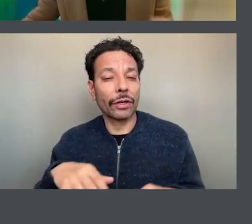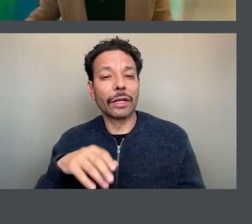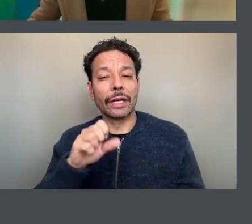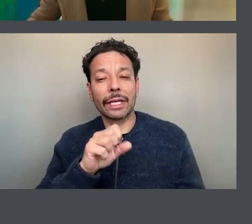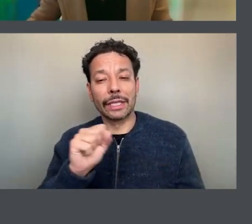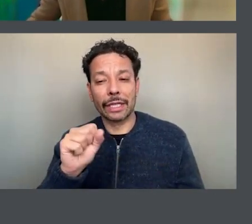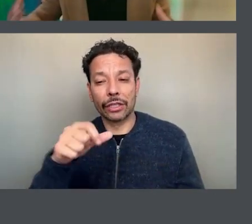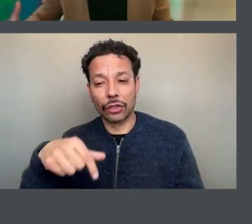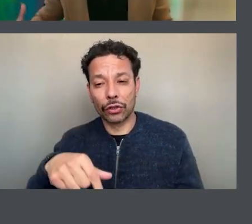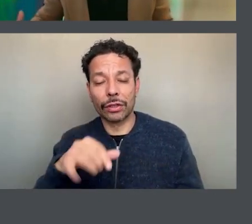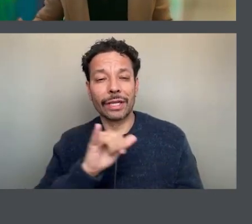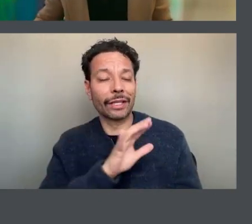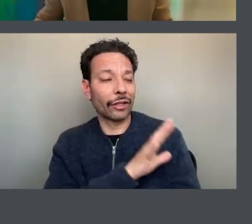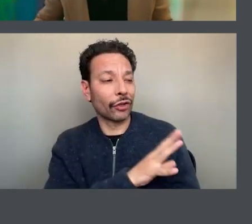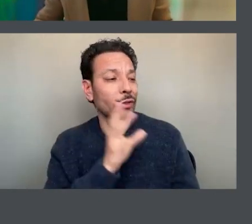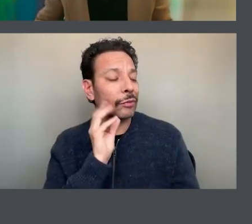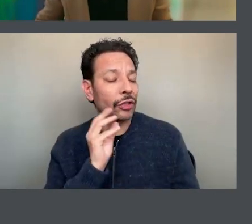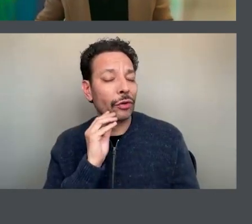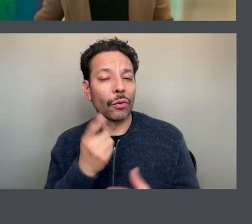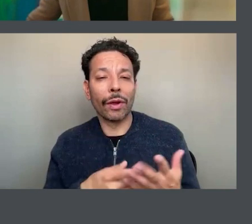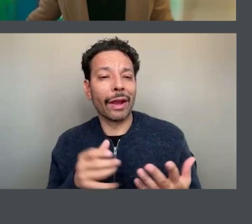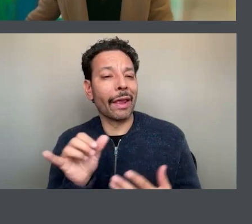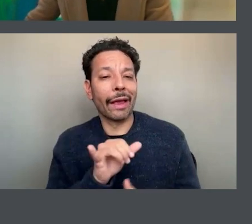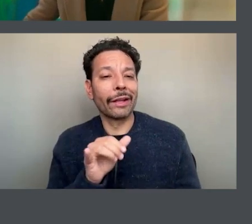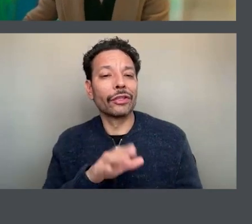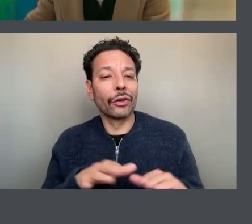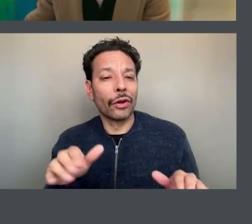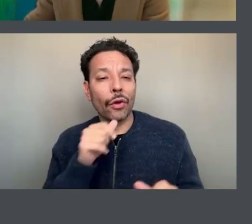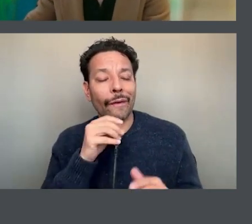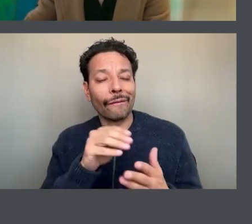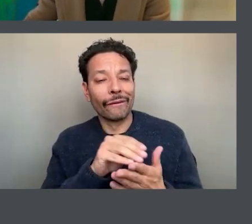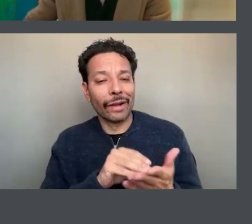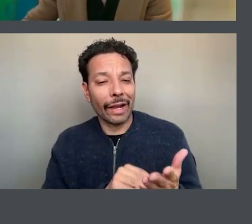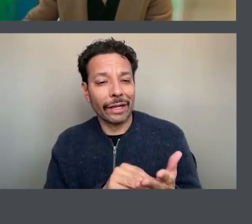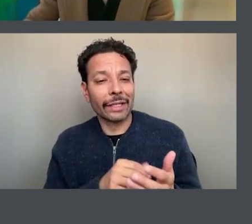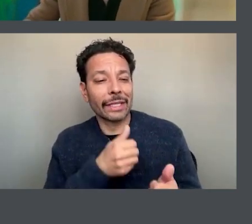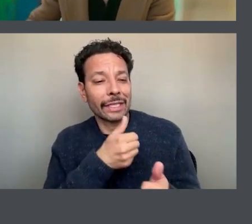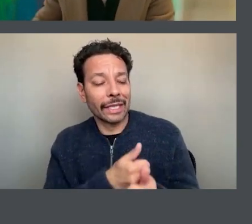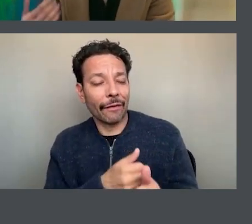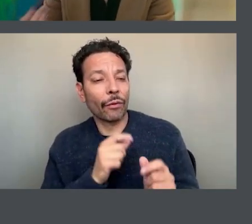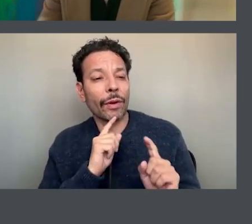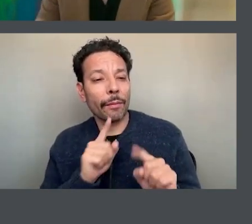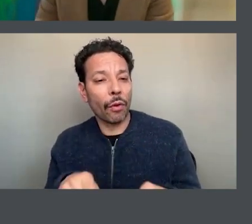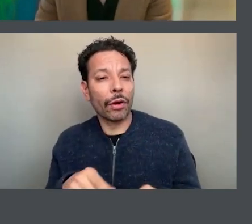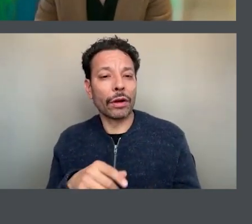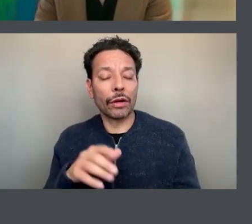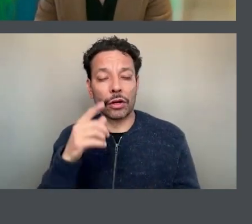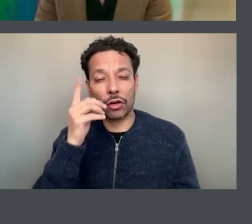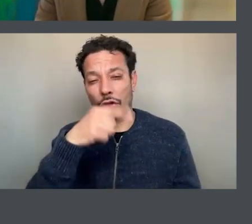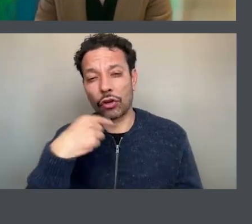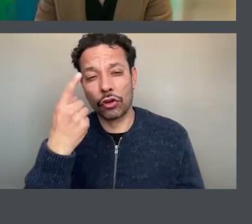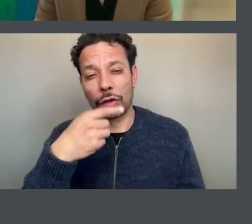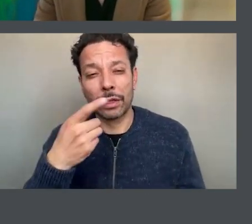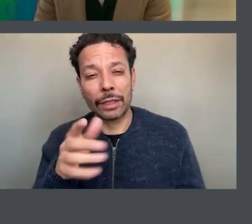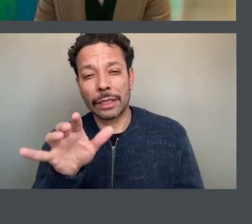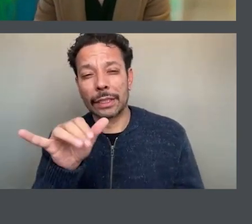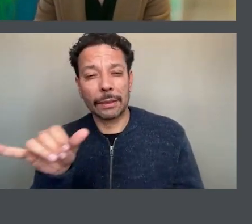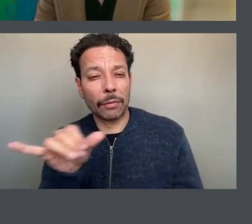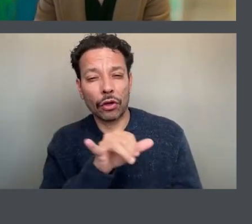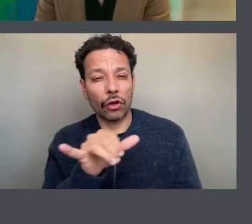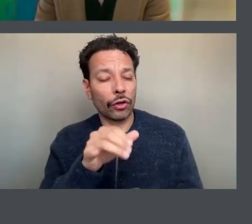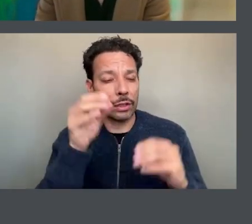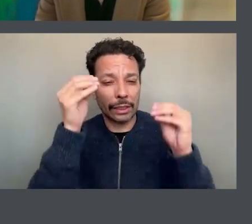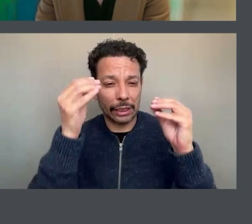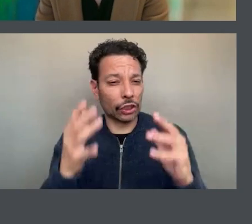This is what their experience of it would be like, children who are filling it out as a self-report. It looks very, very similar for a